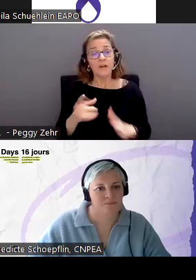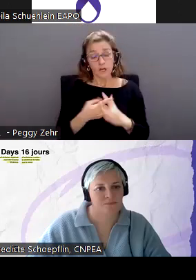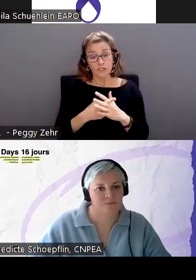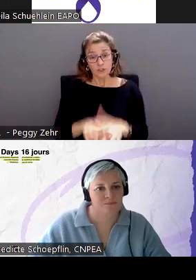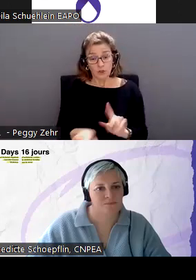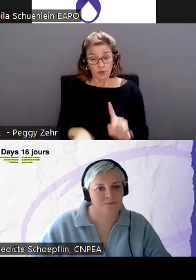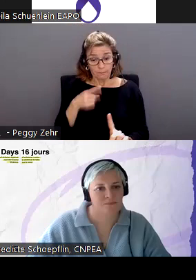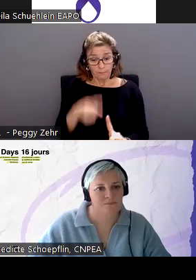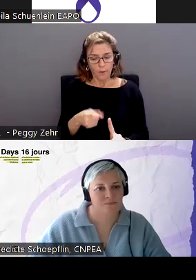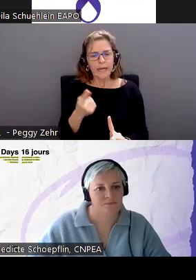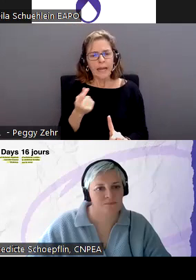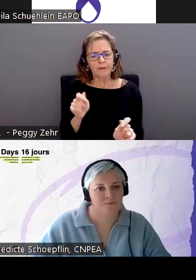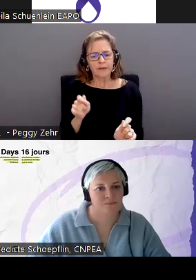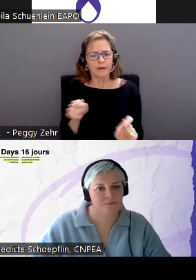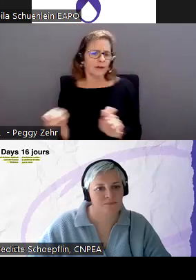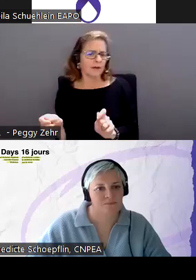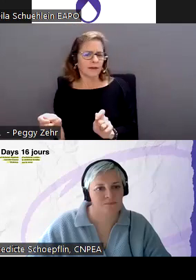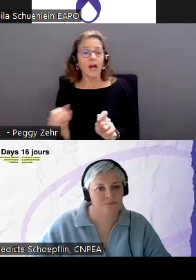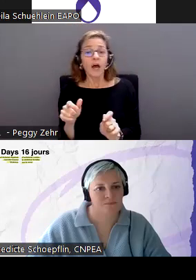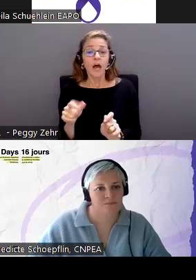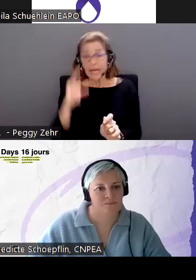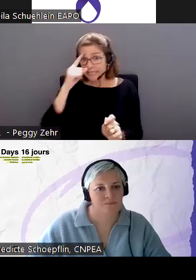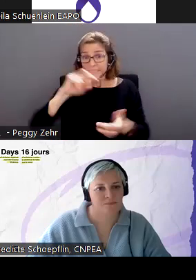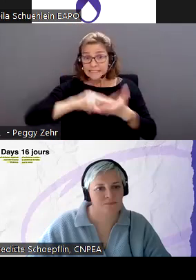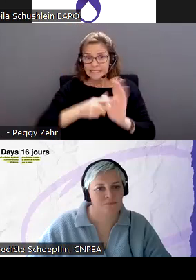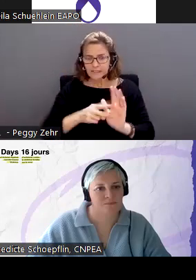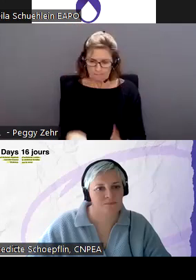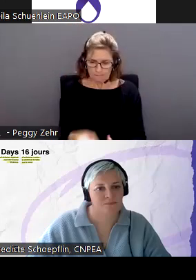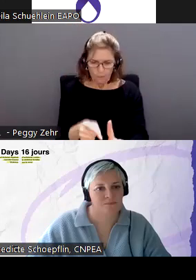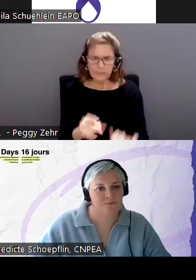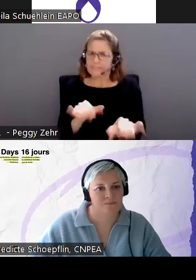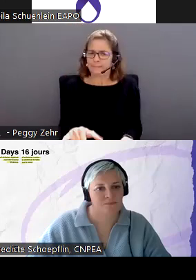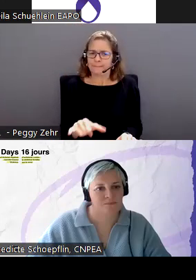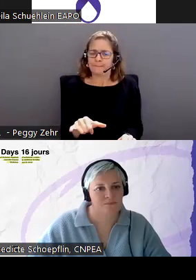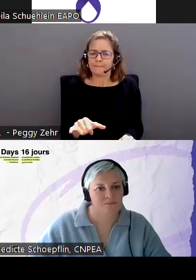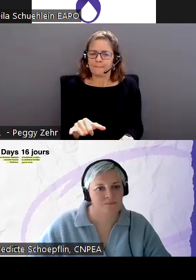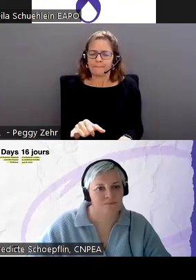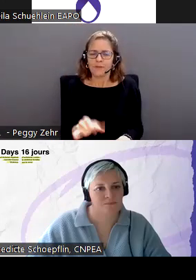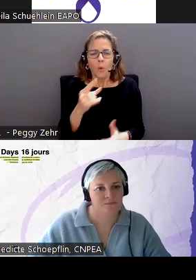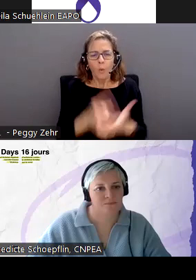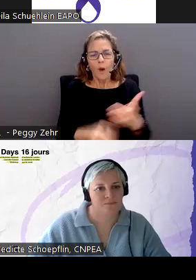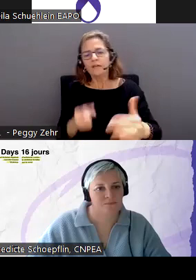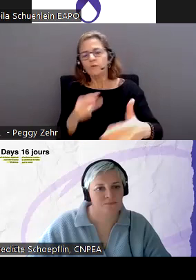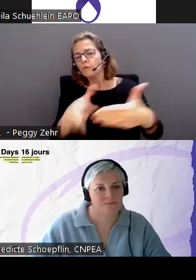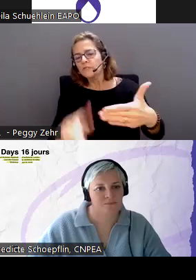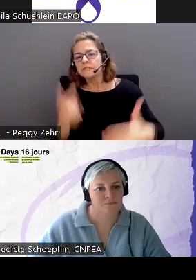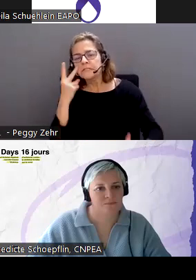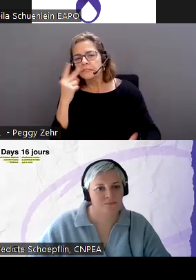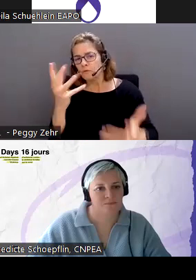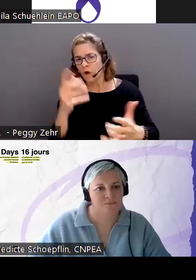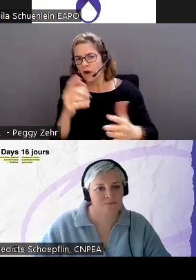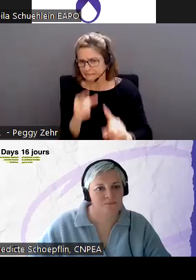the intent or the, you know, sort of the bottom line deliverables on the project, but the way